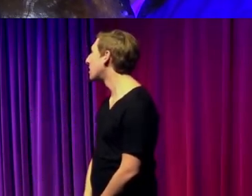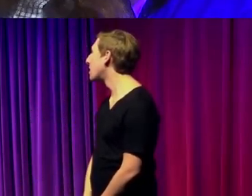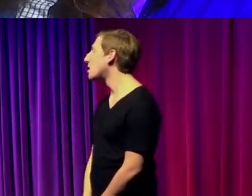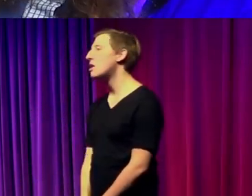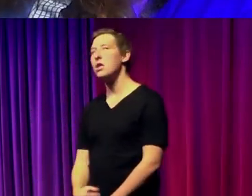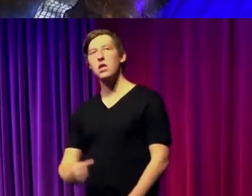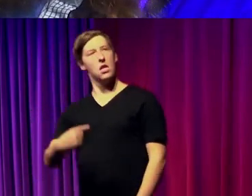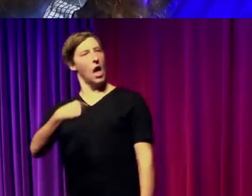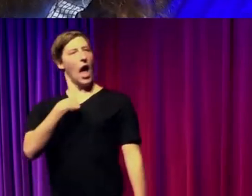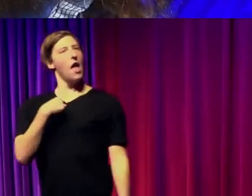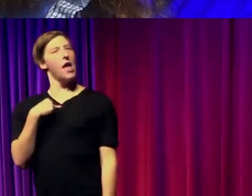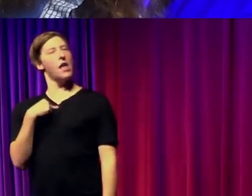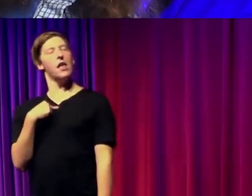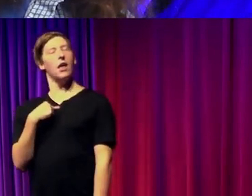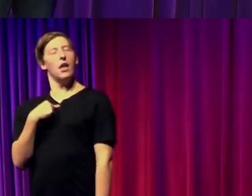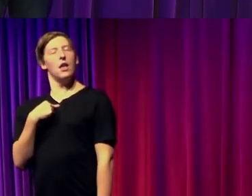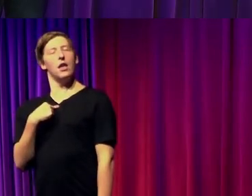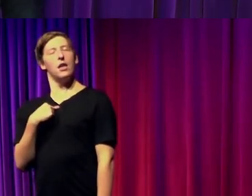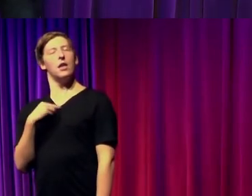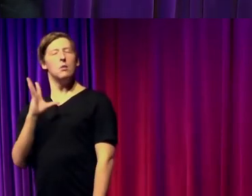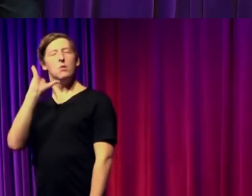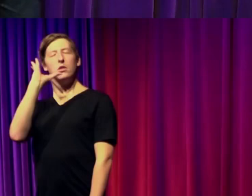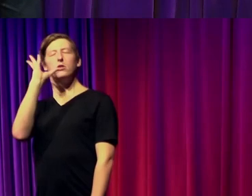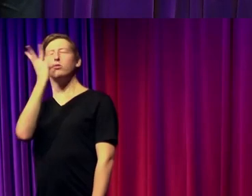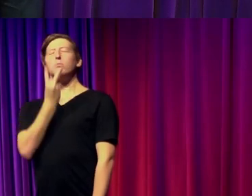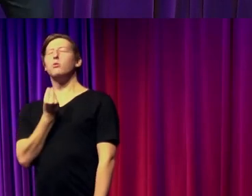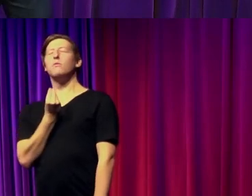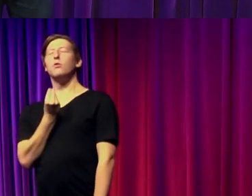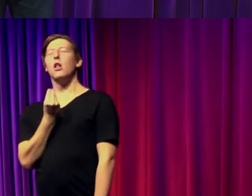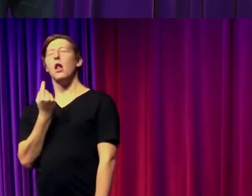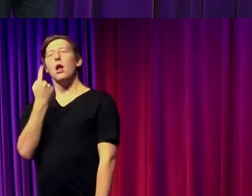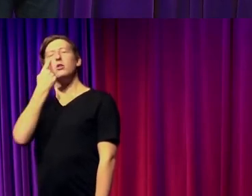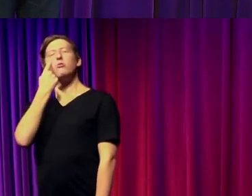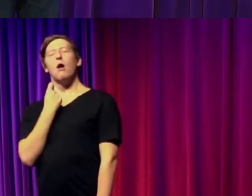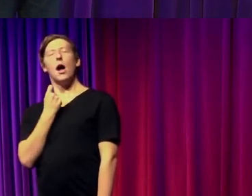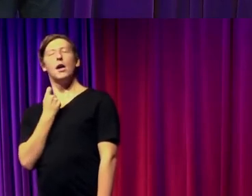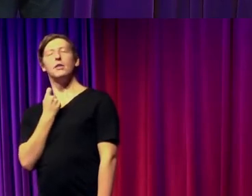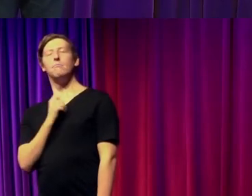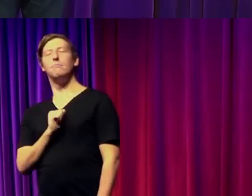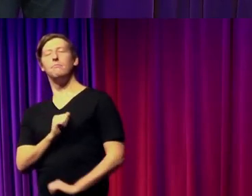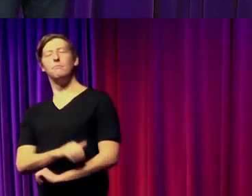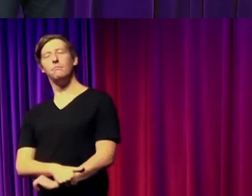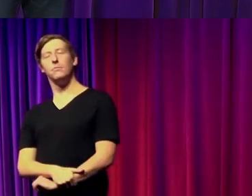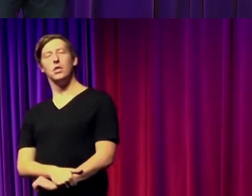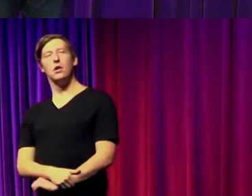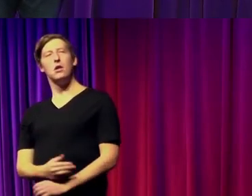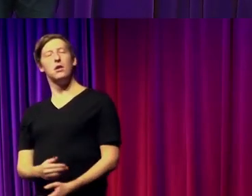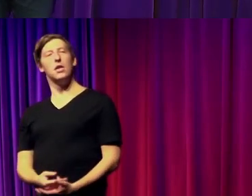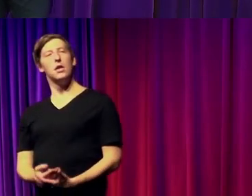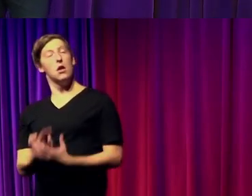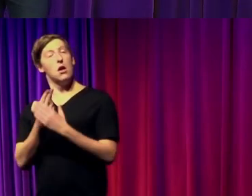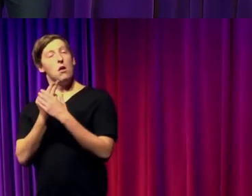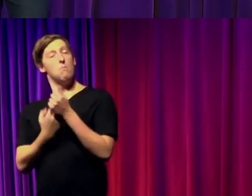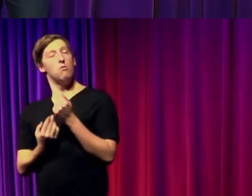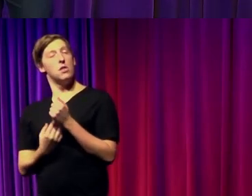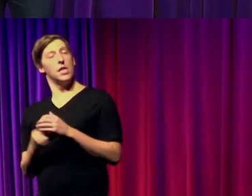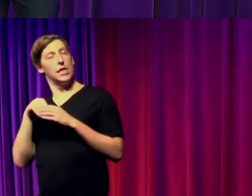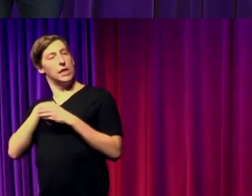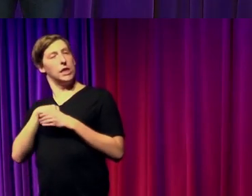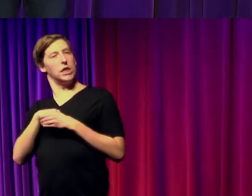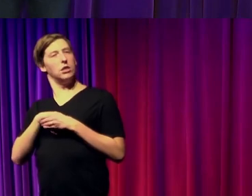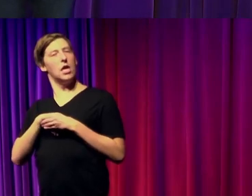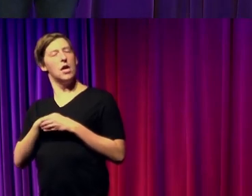I am too beautiful to cry, both inside